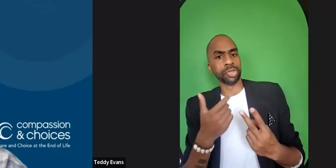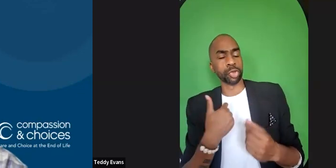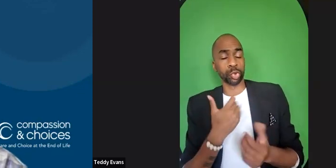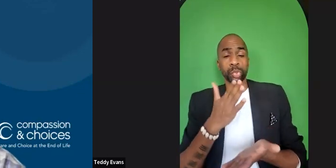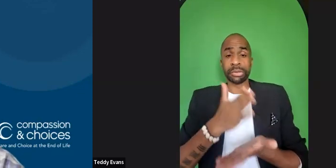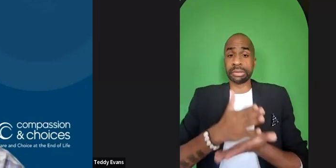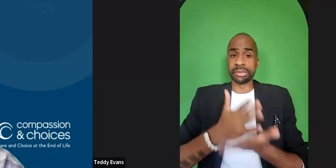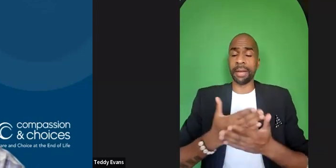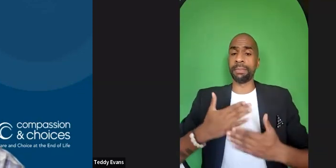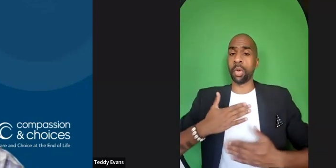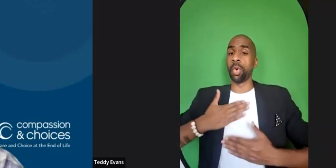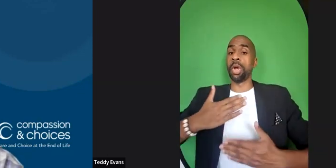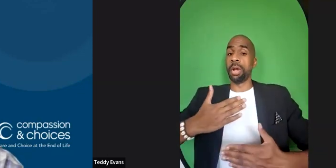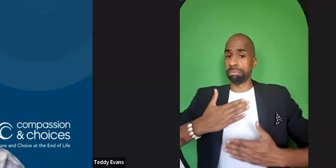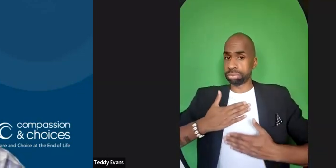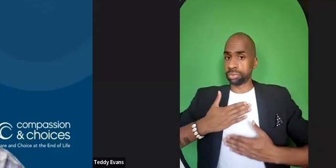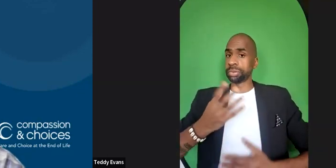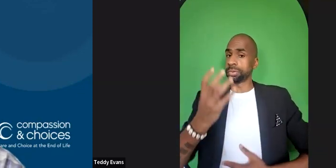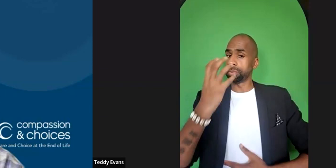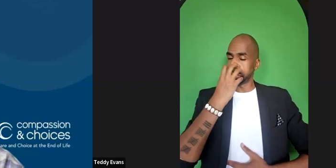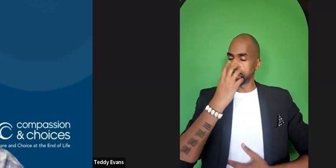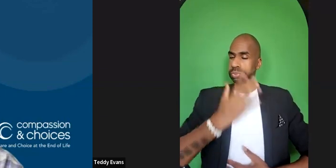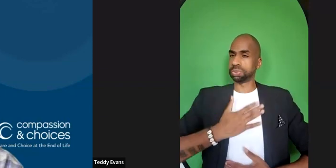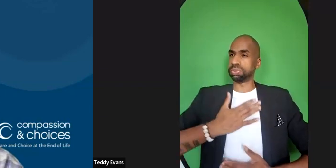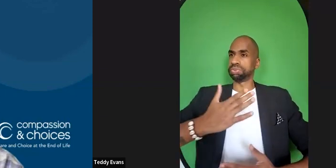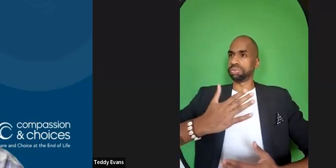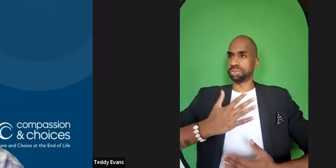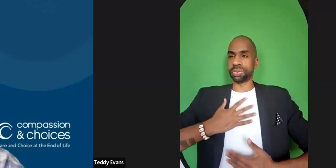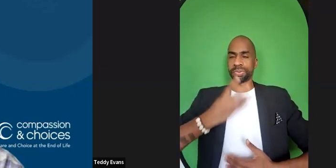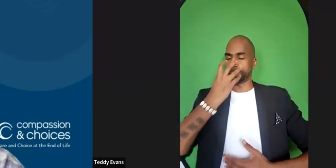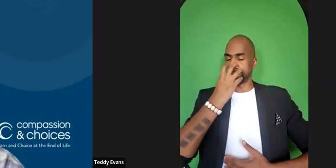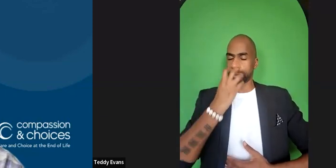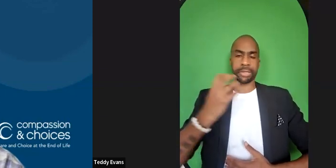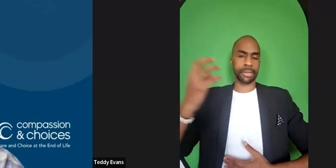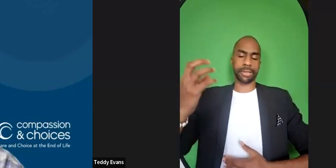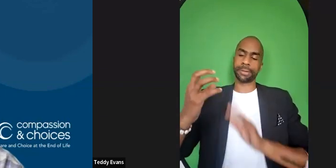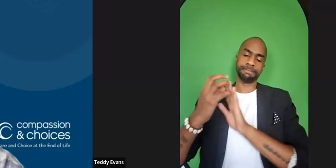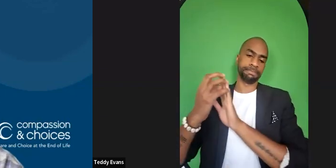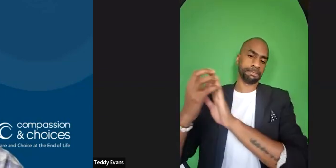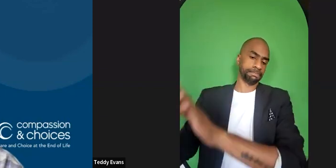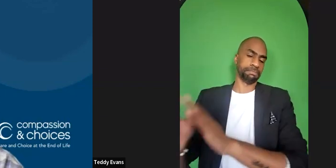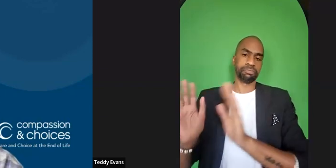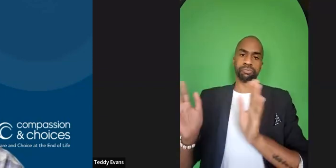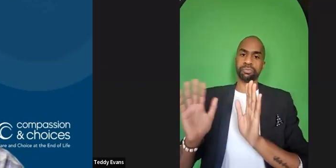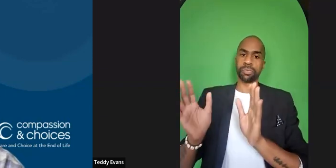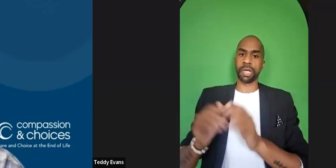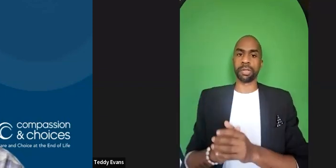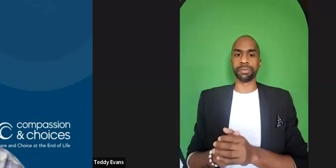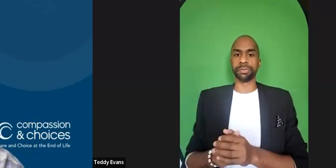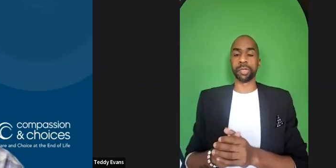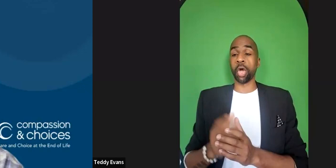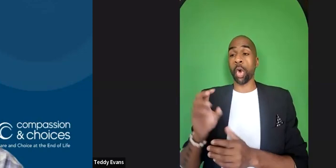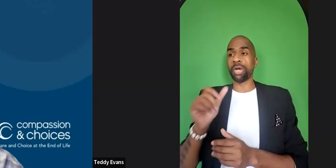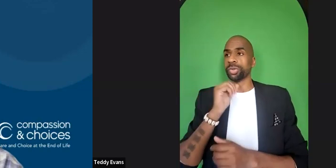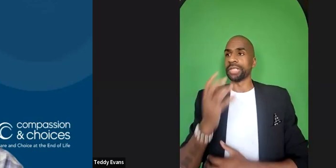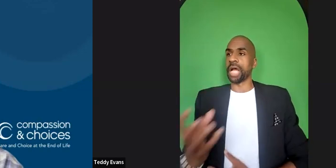of ventilatory support. So if you're using a mask, it's actually a very easy process of just taking off the straps or not putting it on